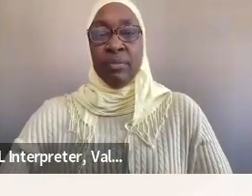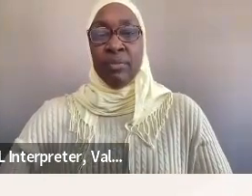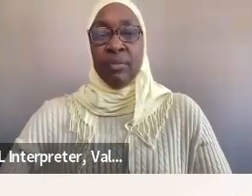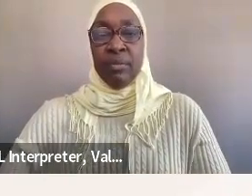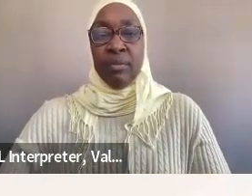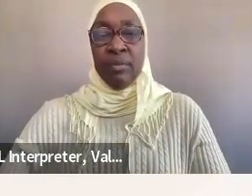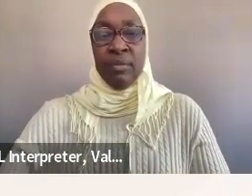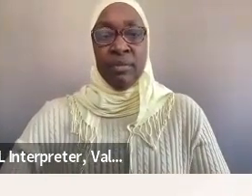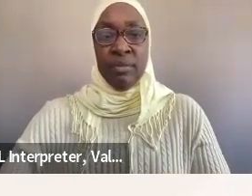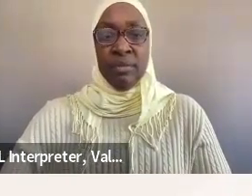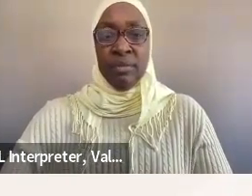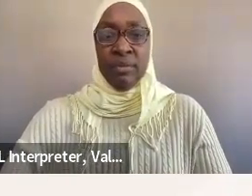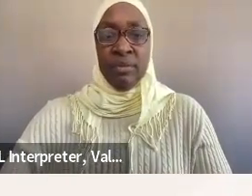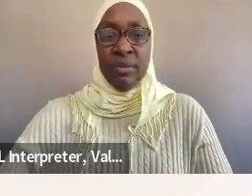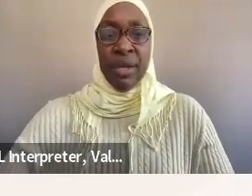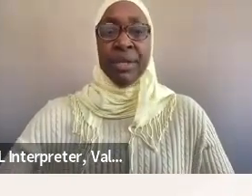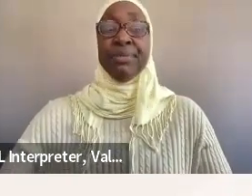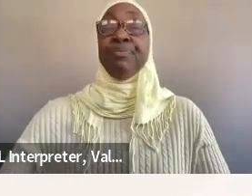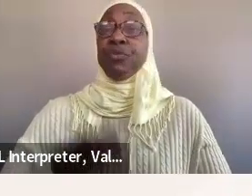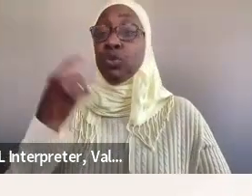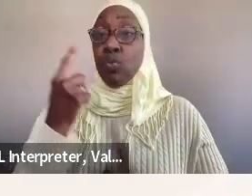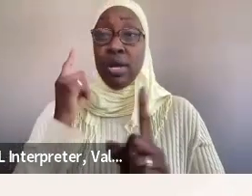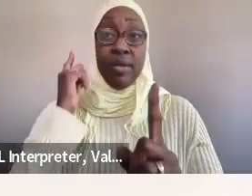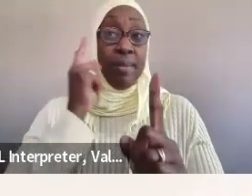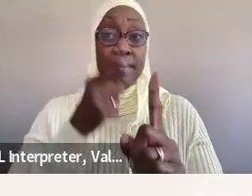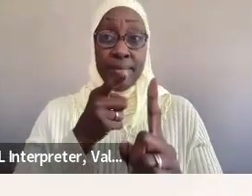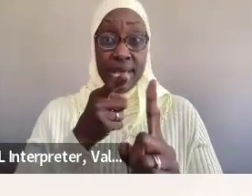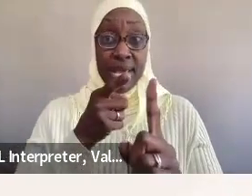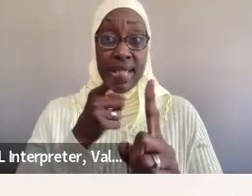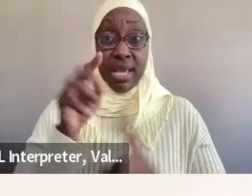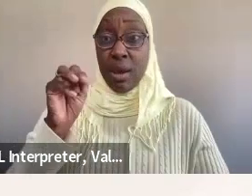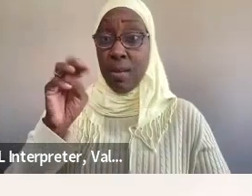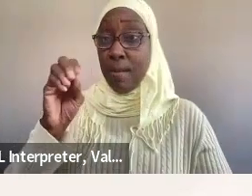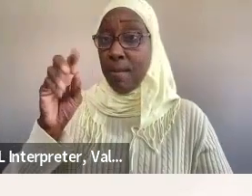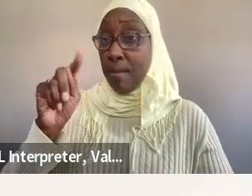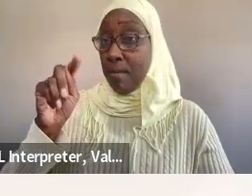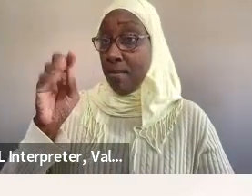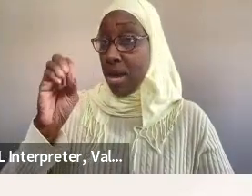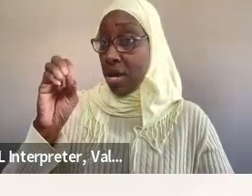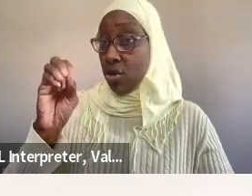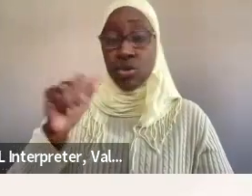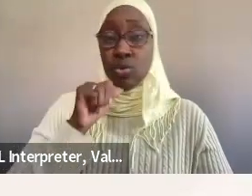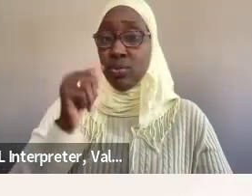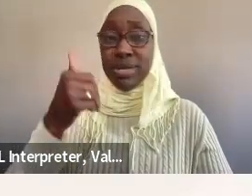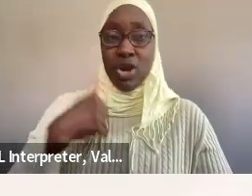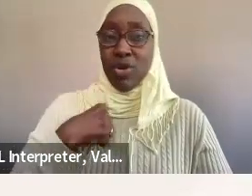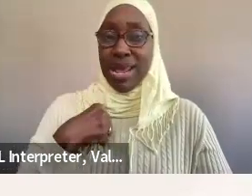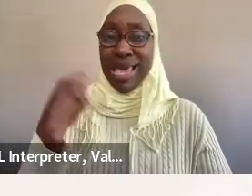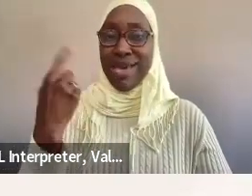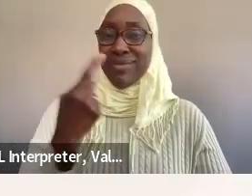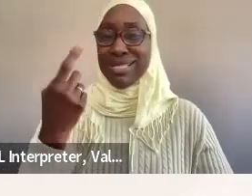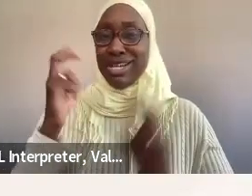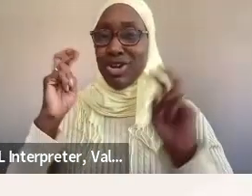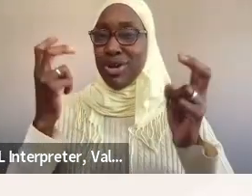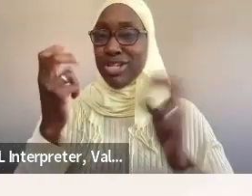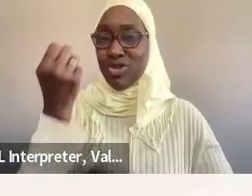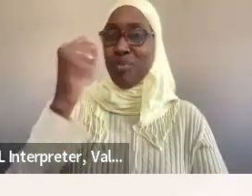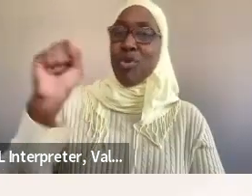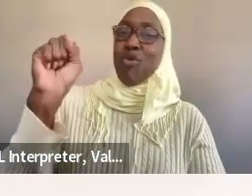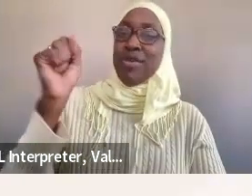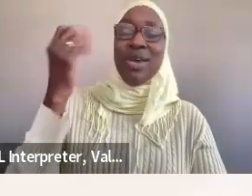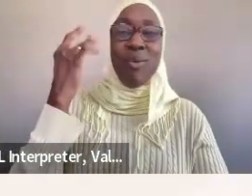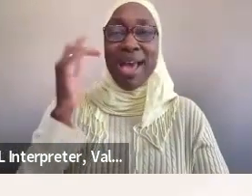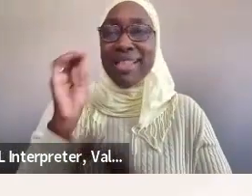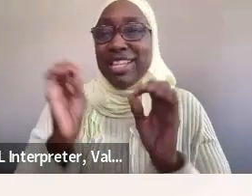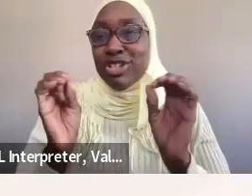And our one of our main mottos is like, we do not have single issue movement because we don't have single issue